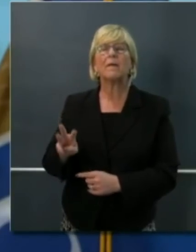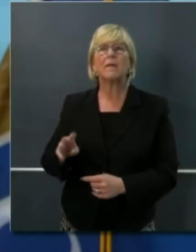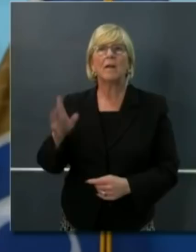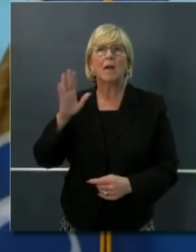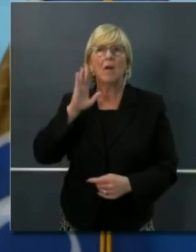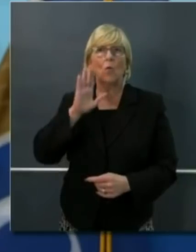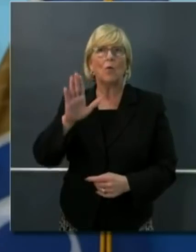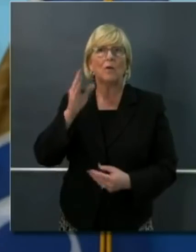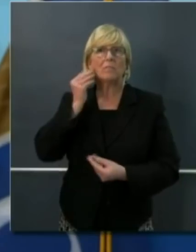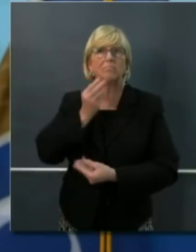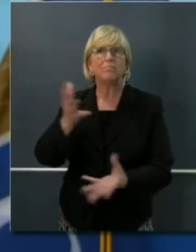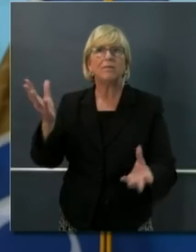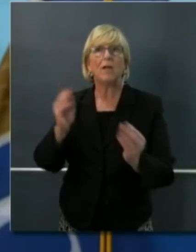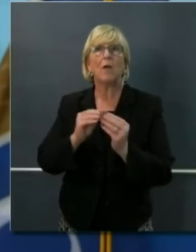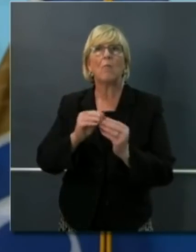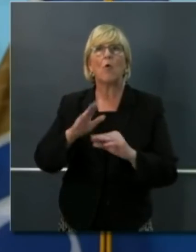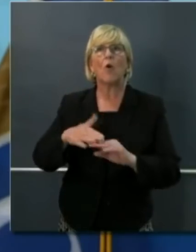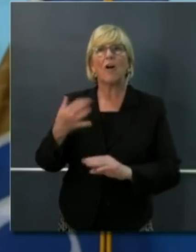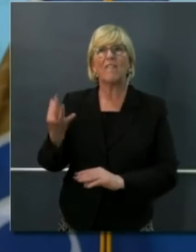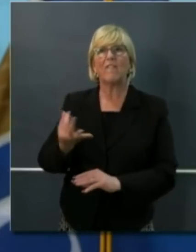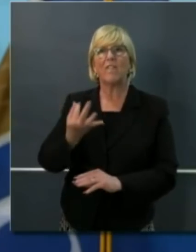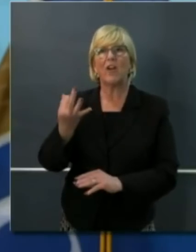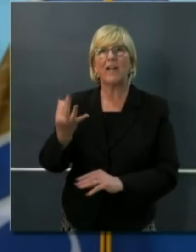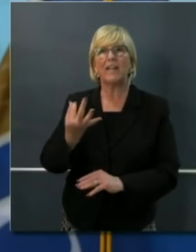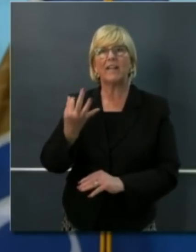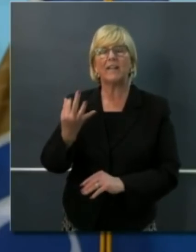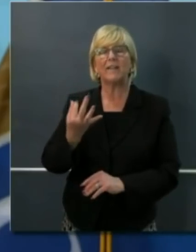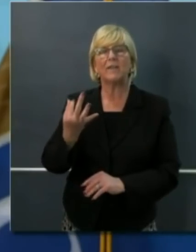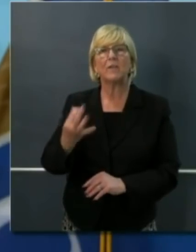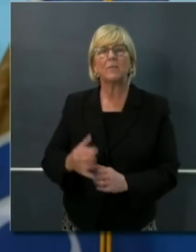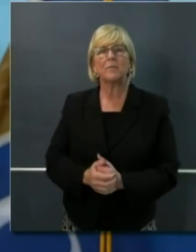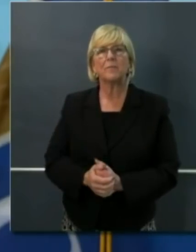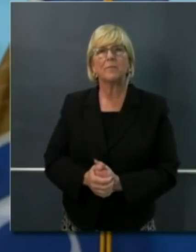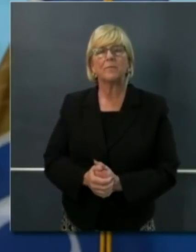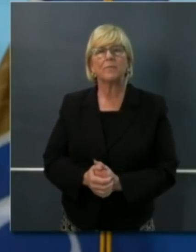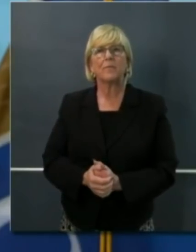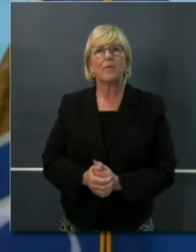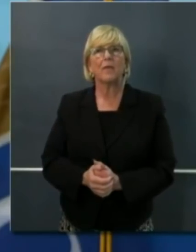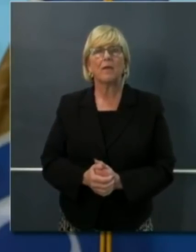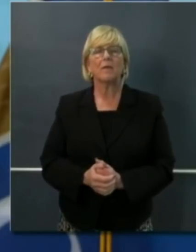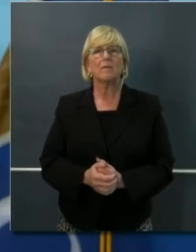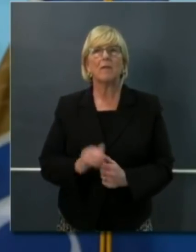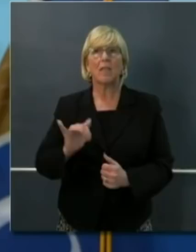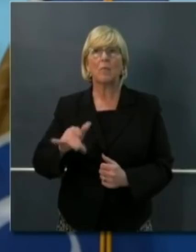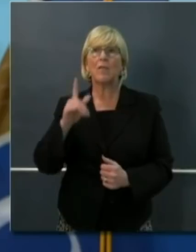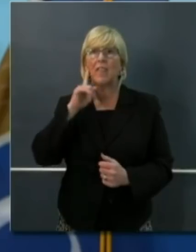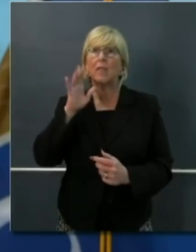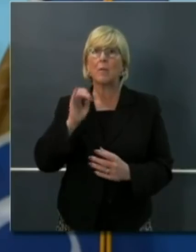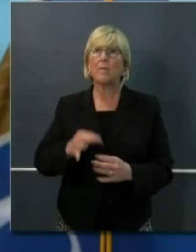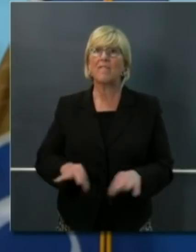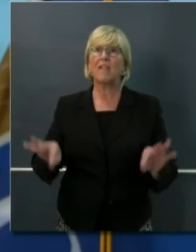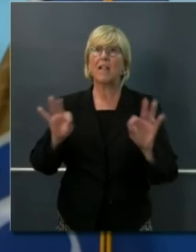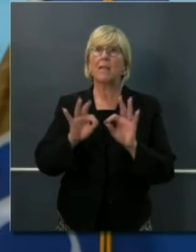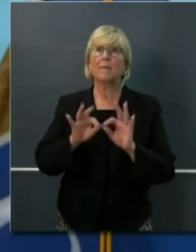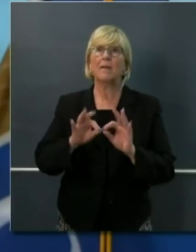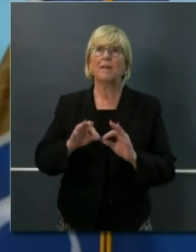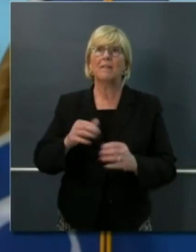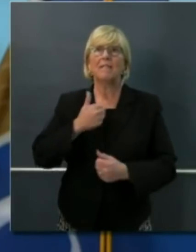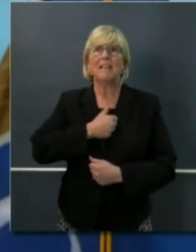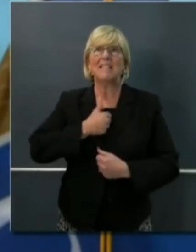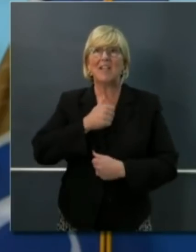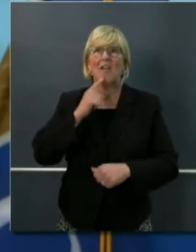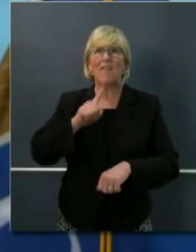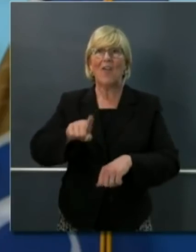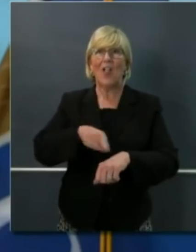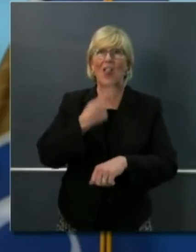Friday that more broadly avails sources of information that we think will be valuable to people. Forgive me long-windedness on that.